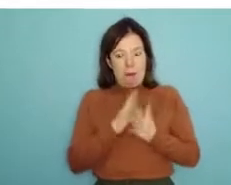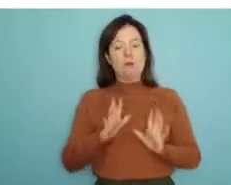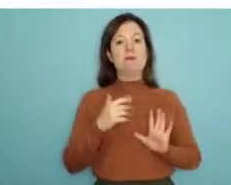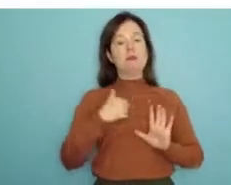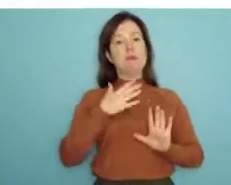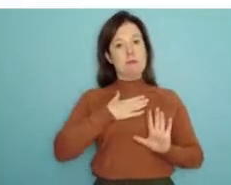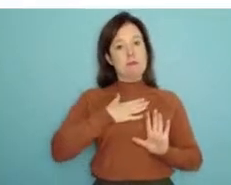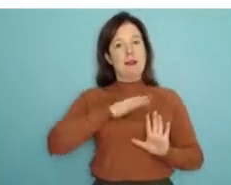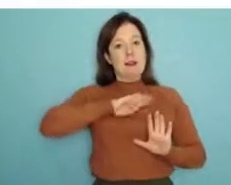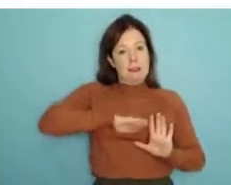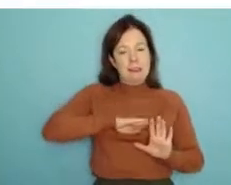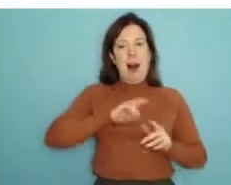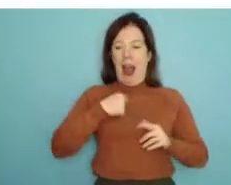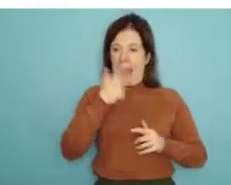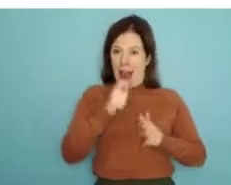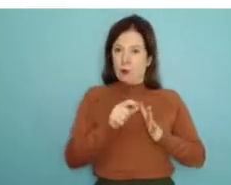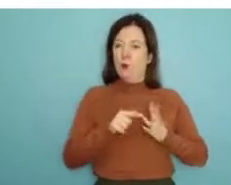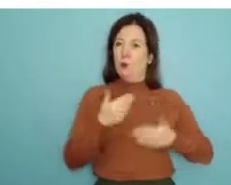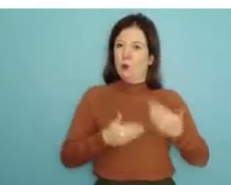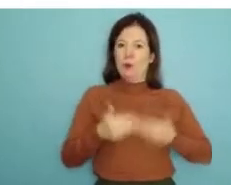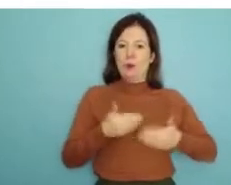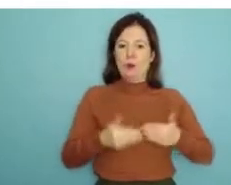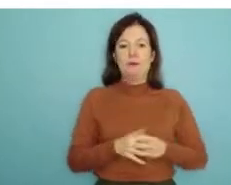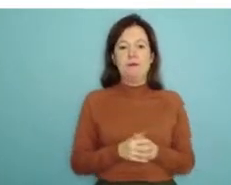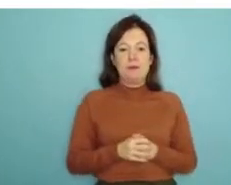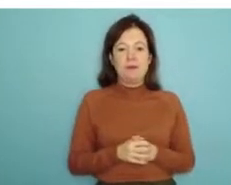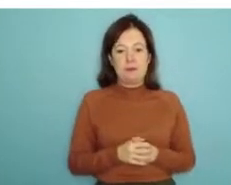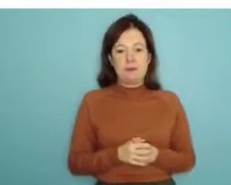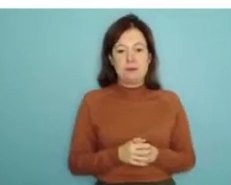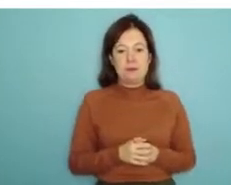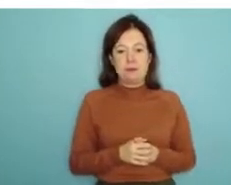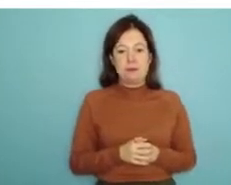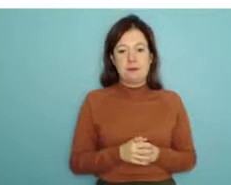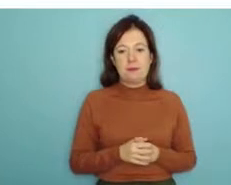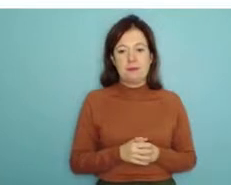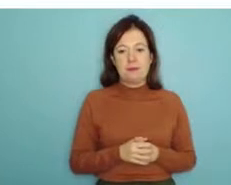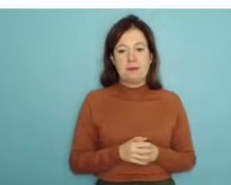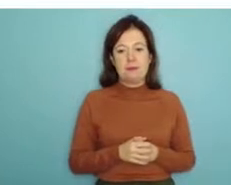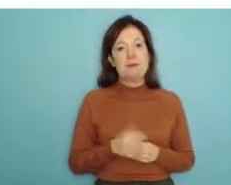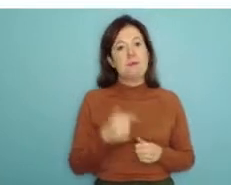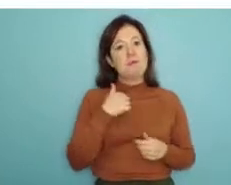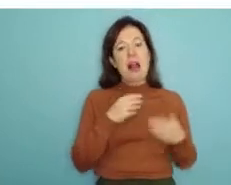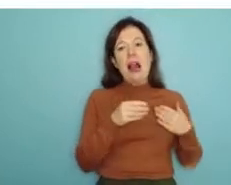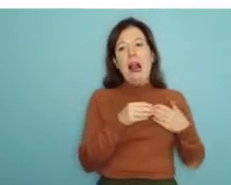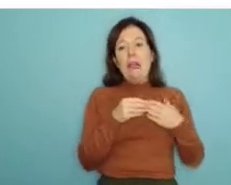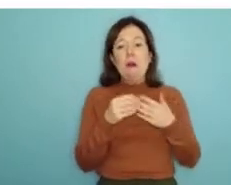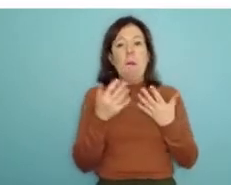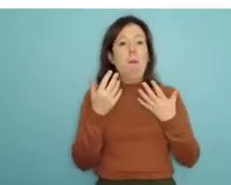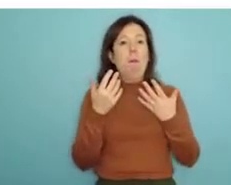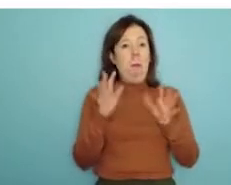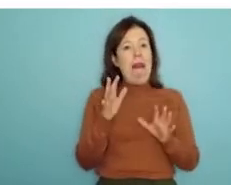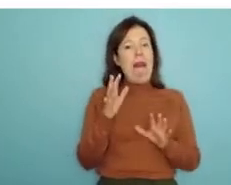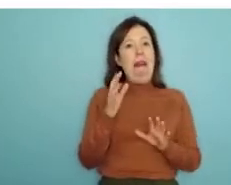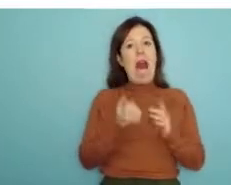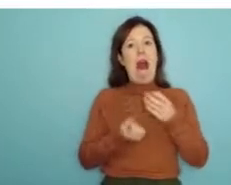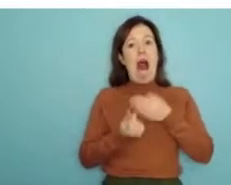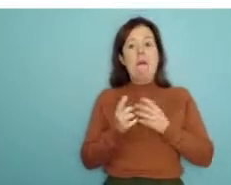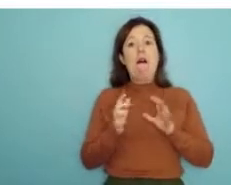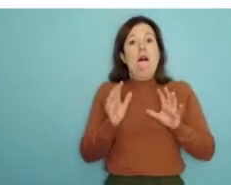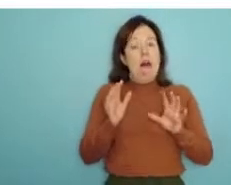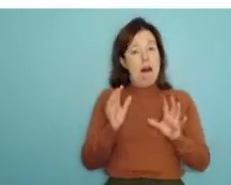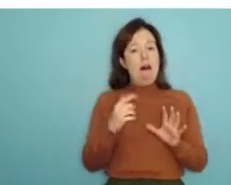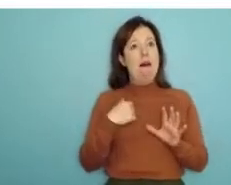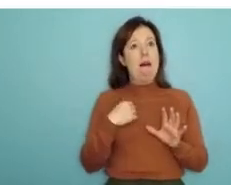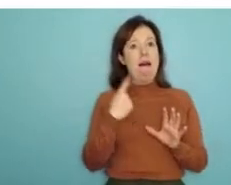So there's been a few aha moments for me in terms of leadership, the first of which was attending a workshop with